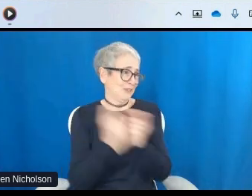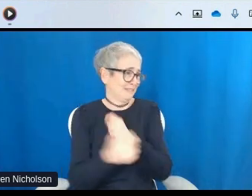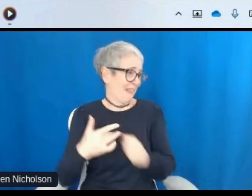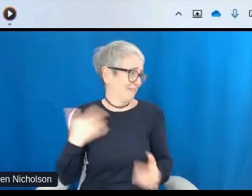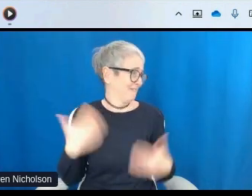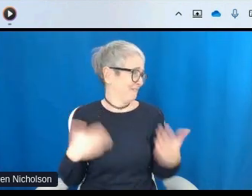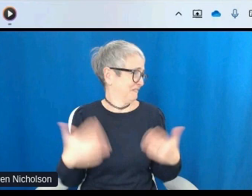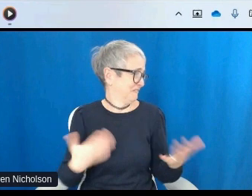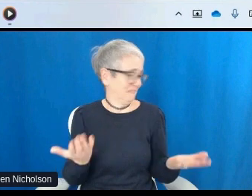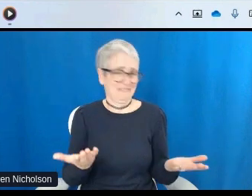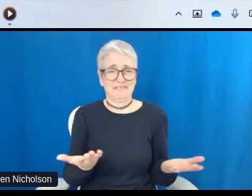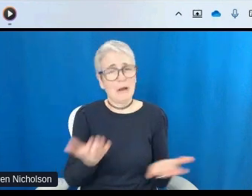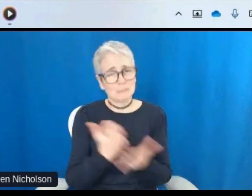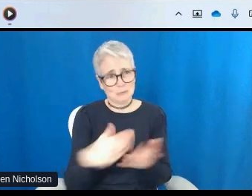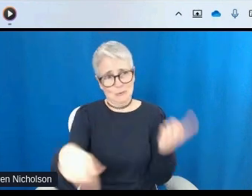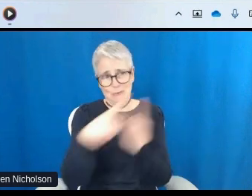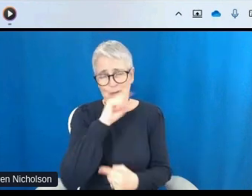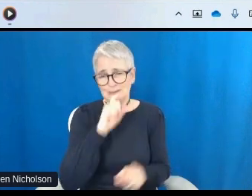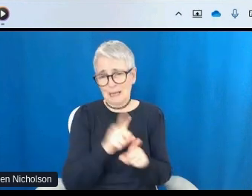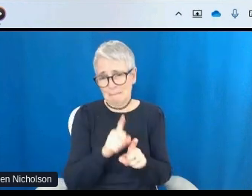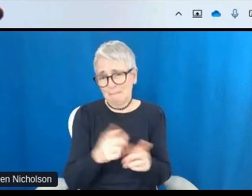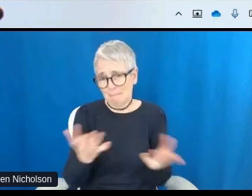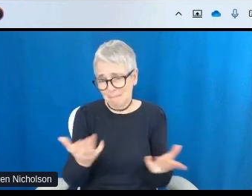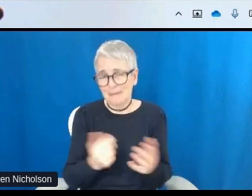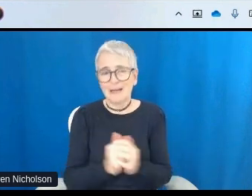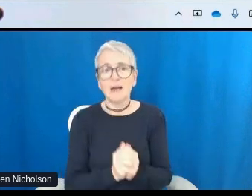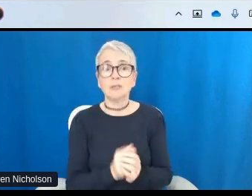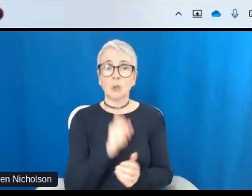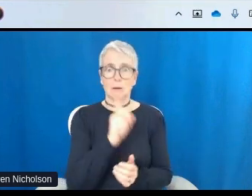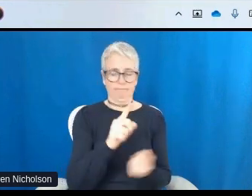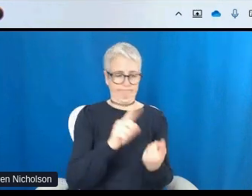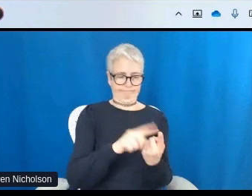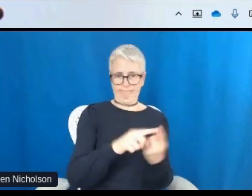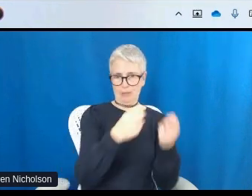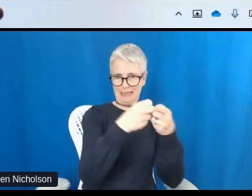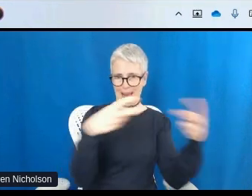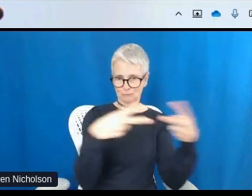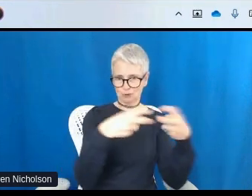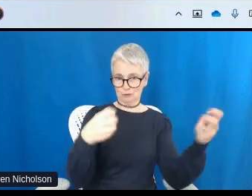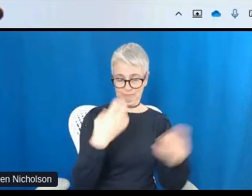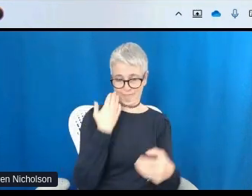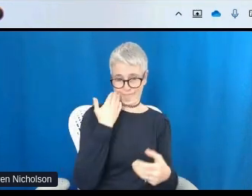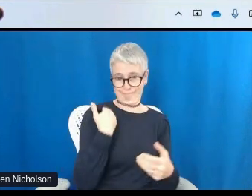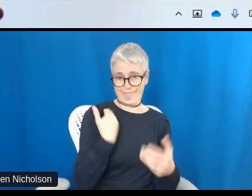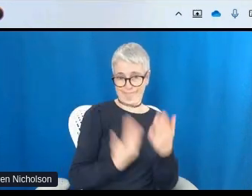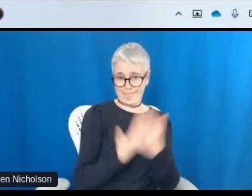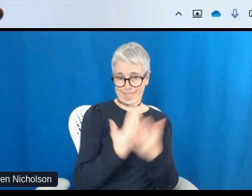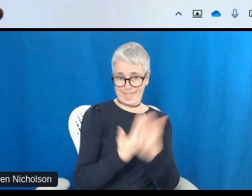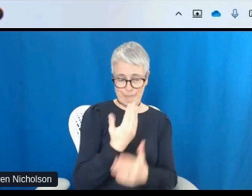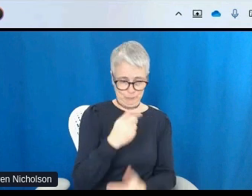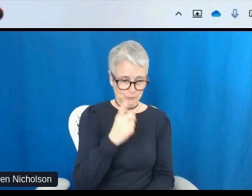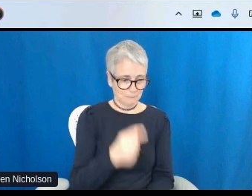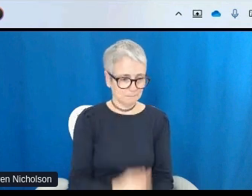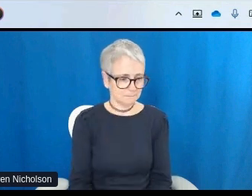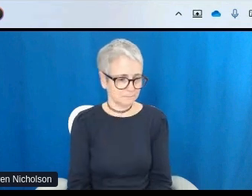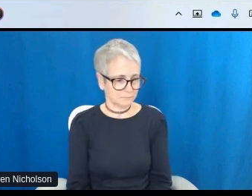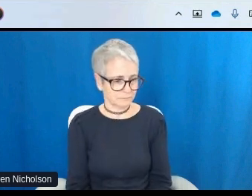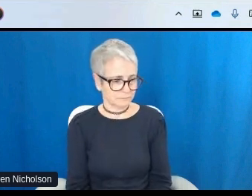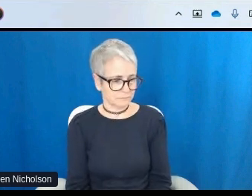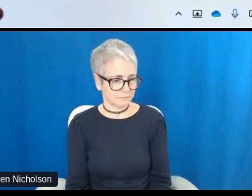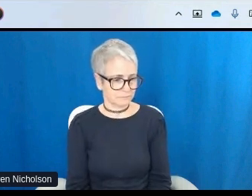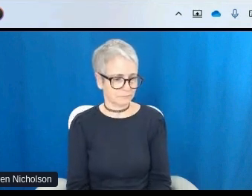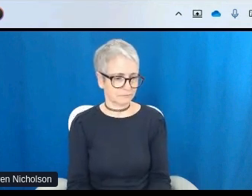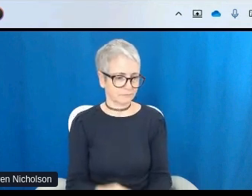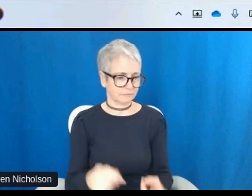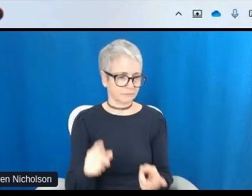many others too. So that's live captions. That was a new feature just brought out in Windows 11. If we